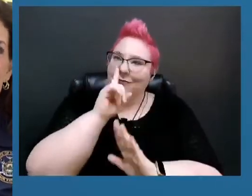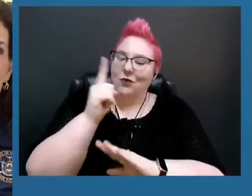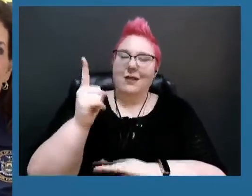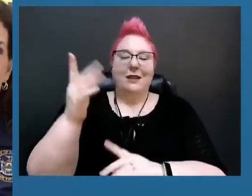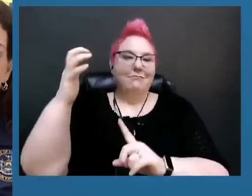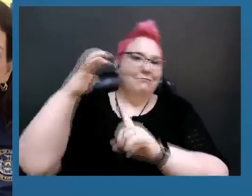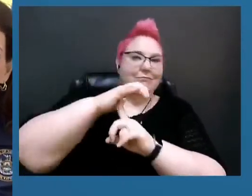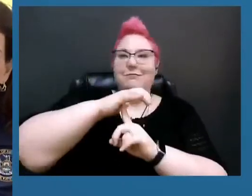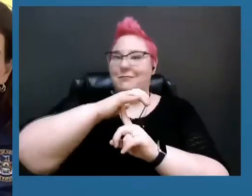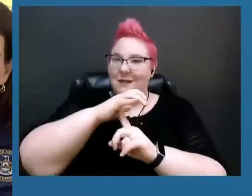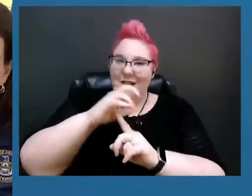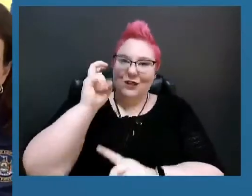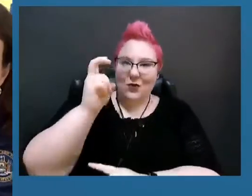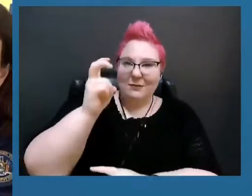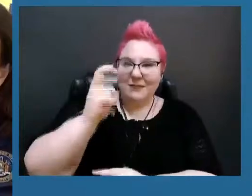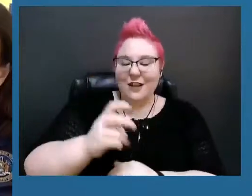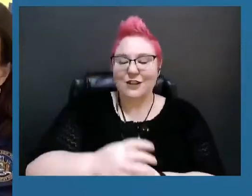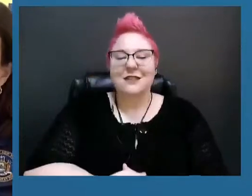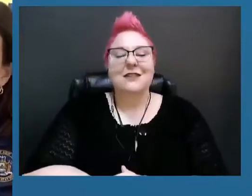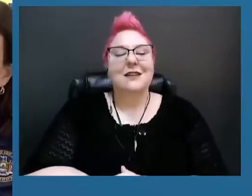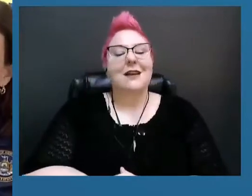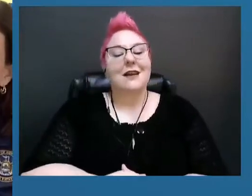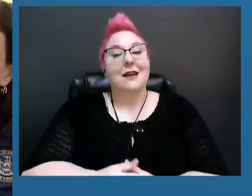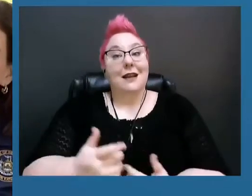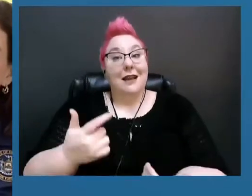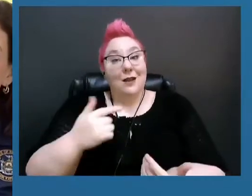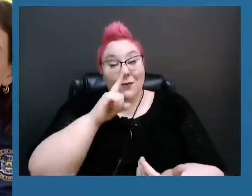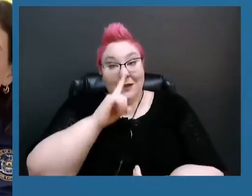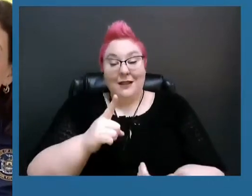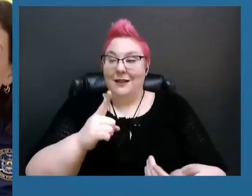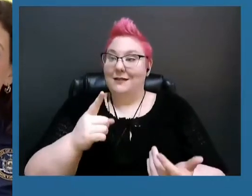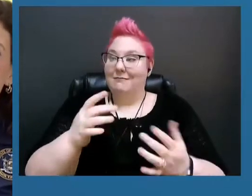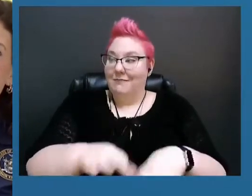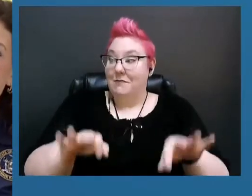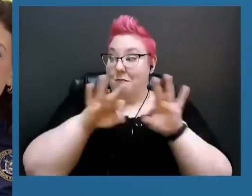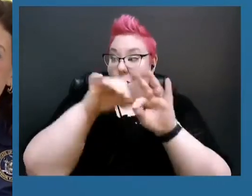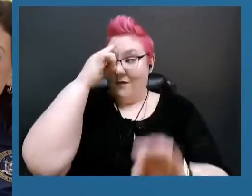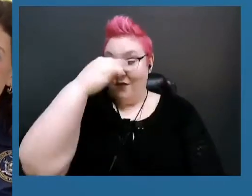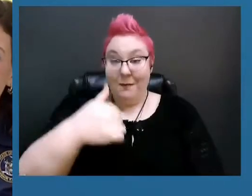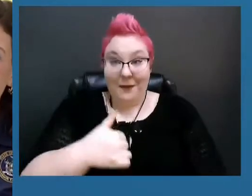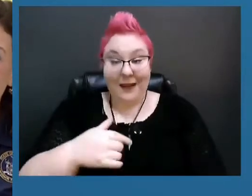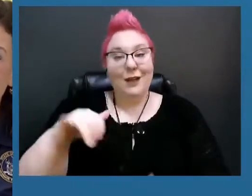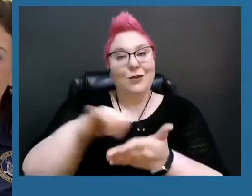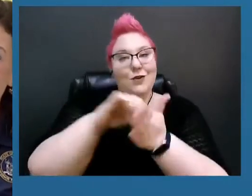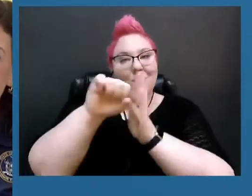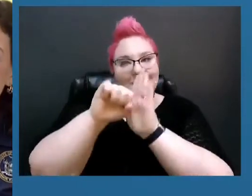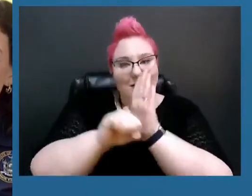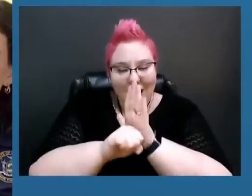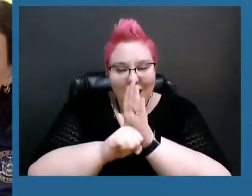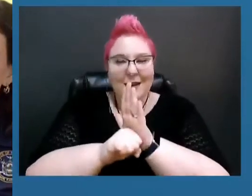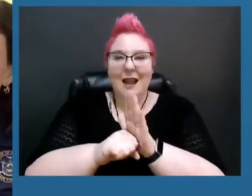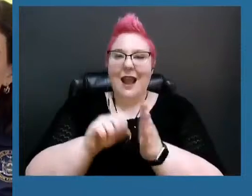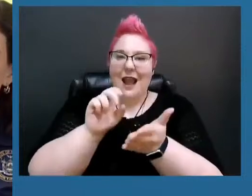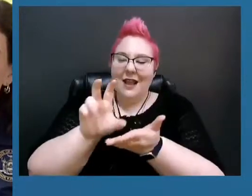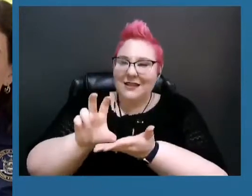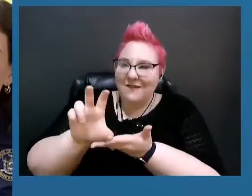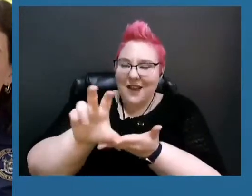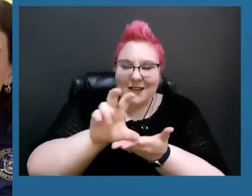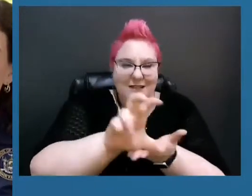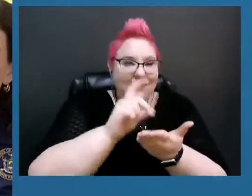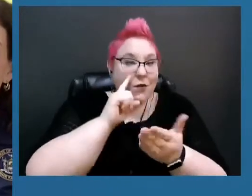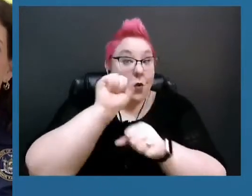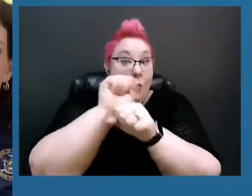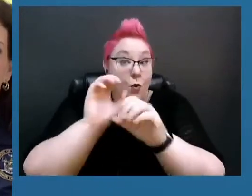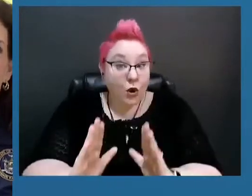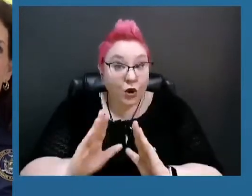hub. And at the same time, and what's most important to me, is New York State has invested in the workers who make LaGuardia and